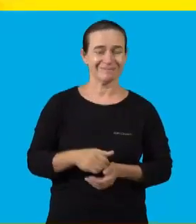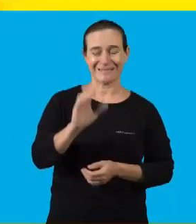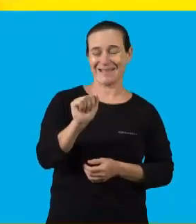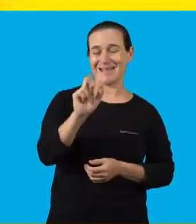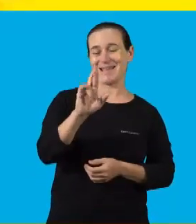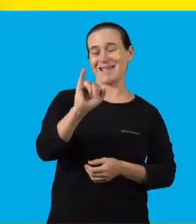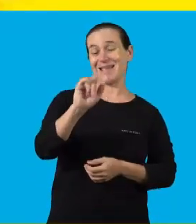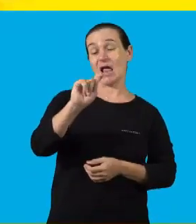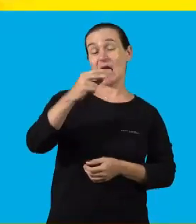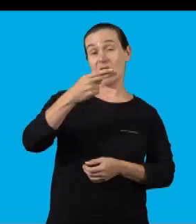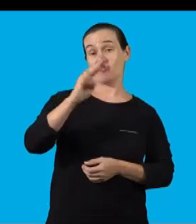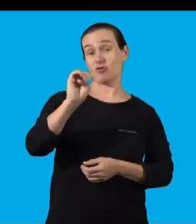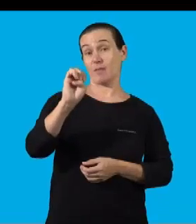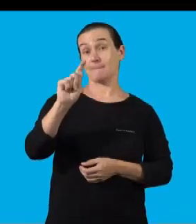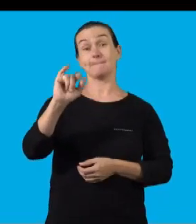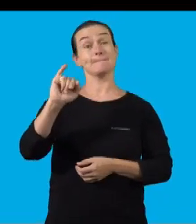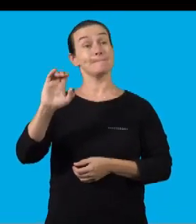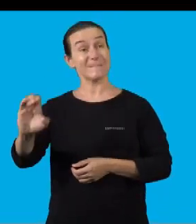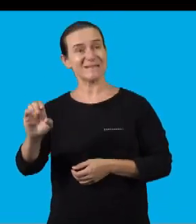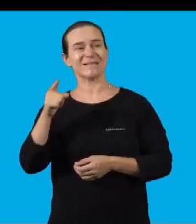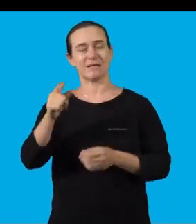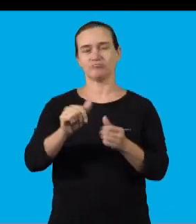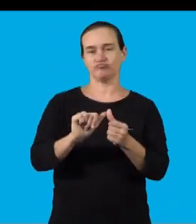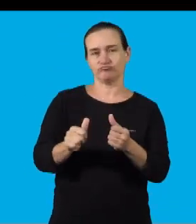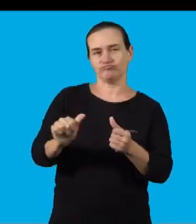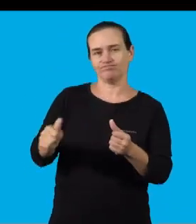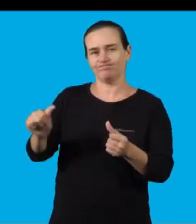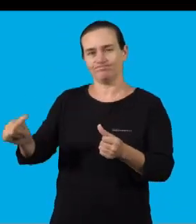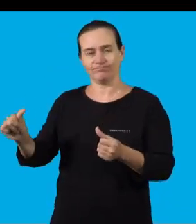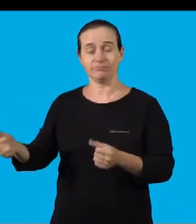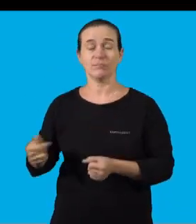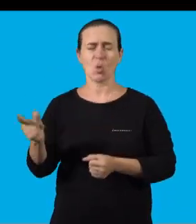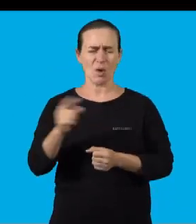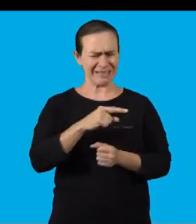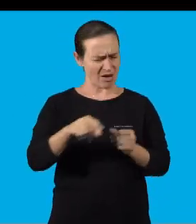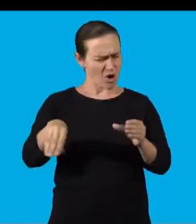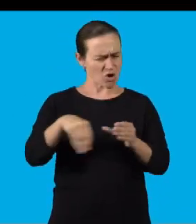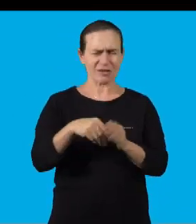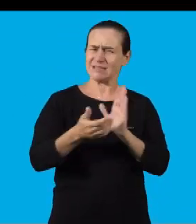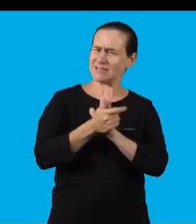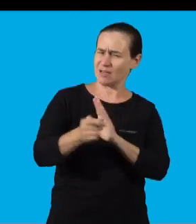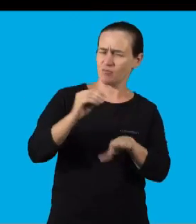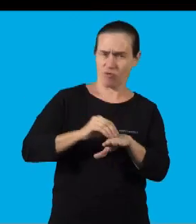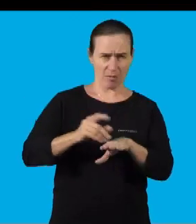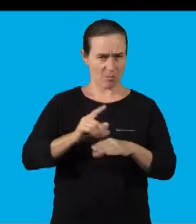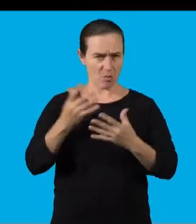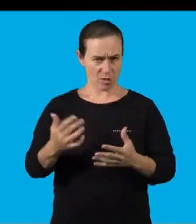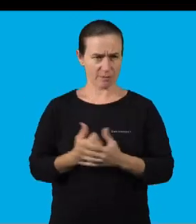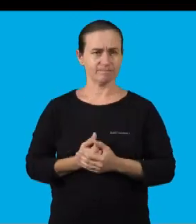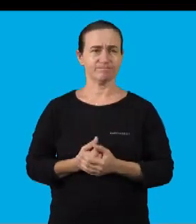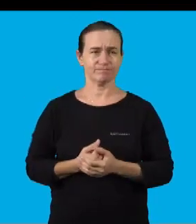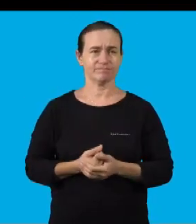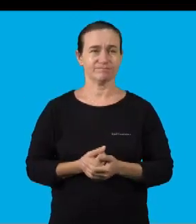the arithmetic sequence. So let's look at the content and skill problem when it comes to this